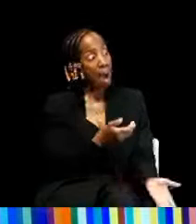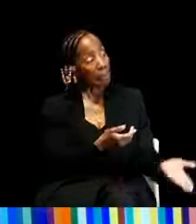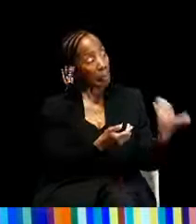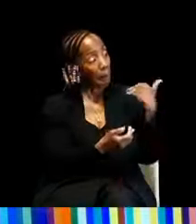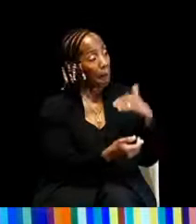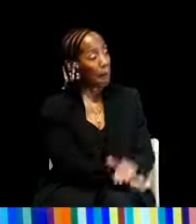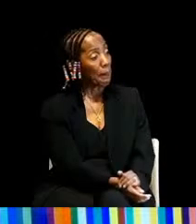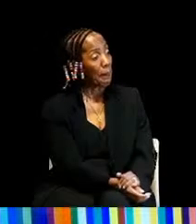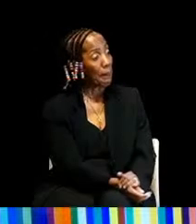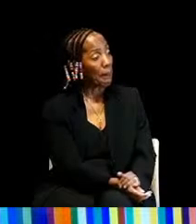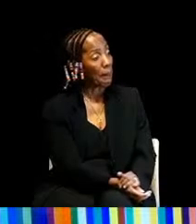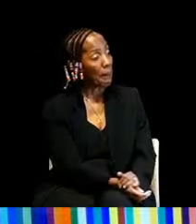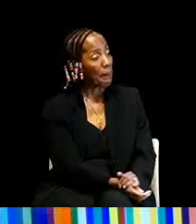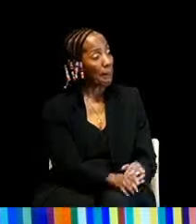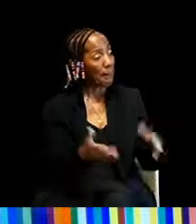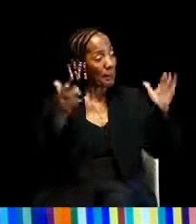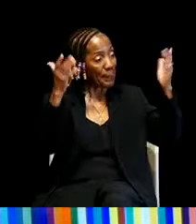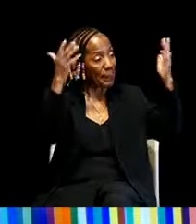here.